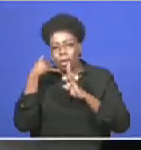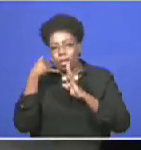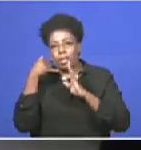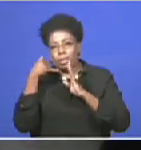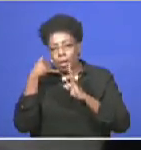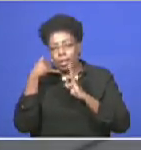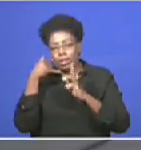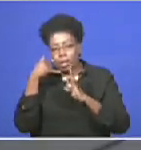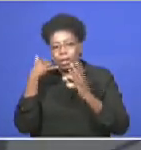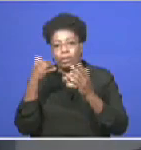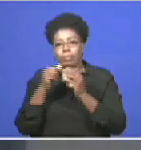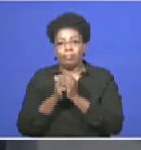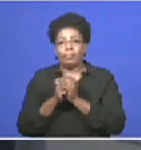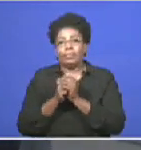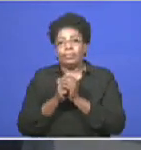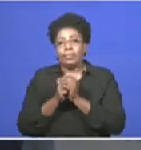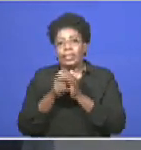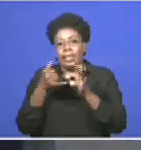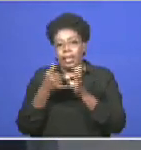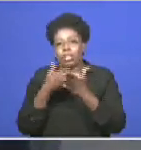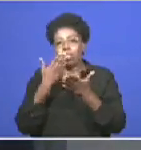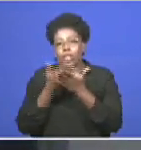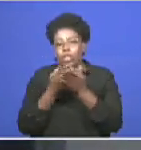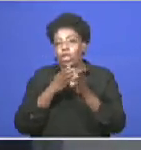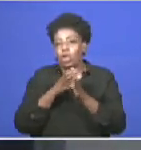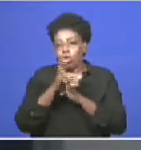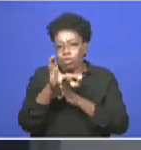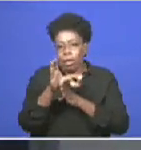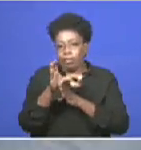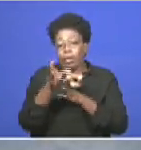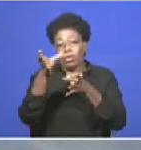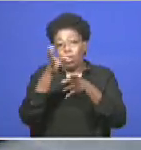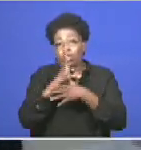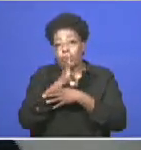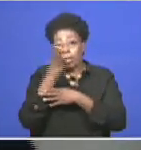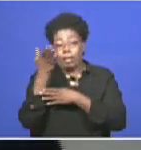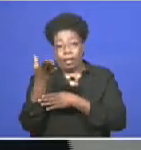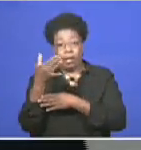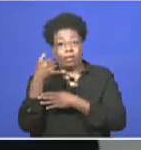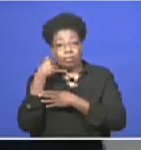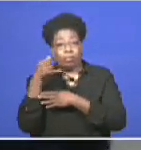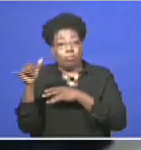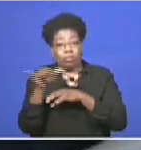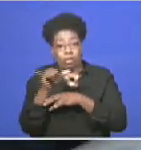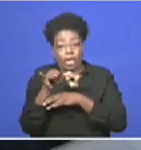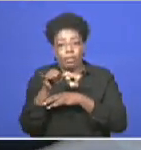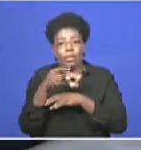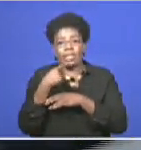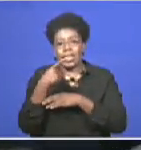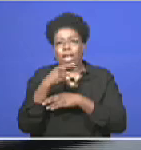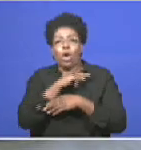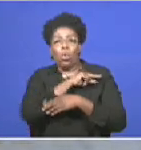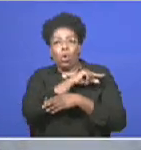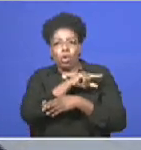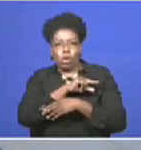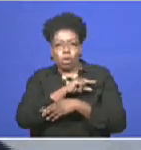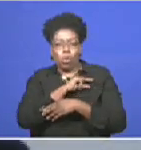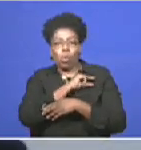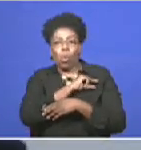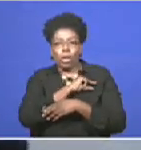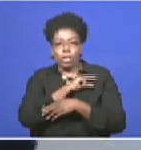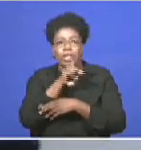it's a good career. And if you want to be a police dispatcher, Sergeant Fowler defines the qualities you should